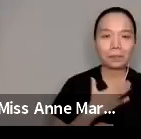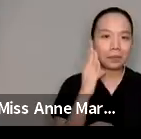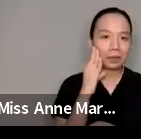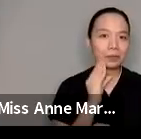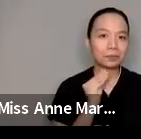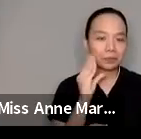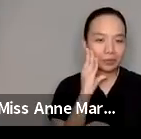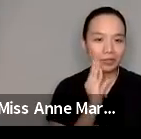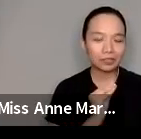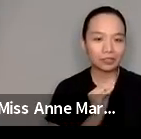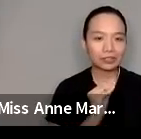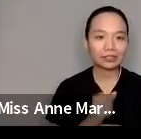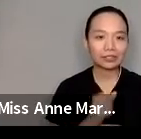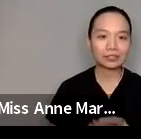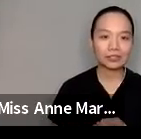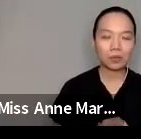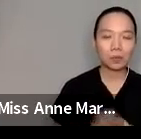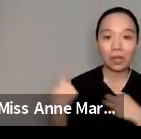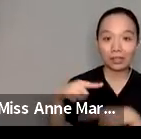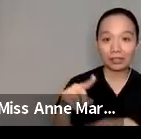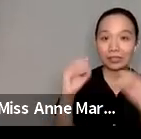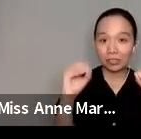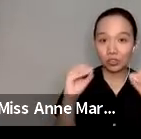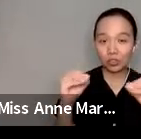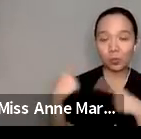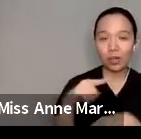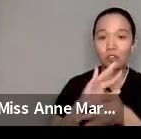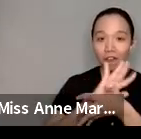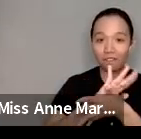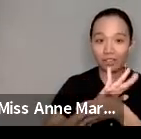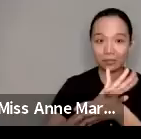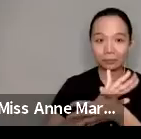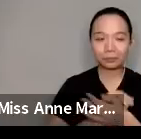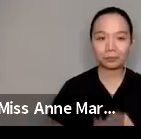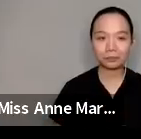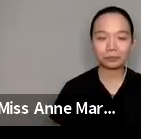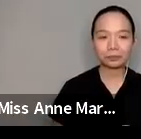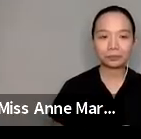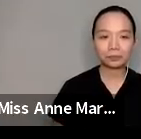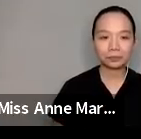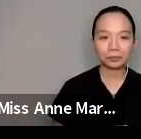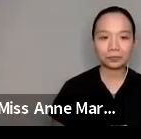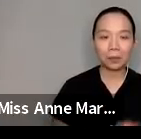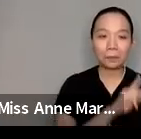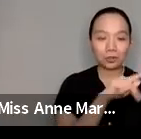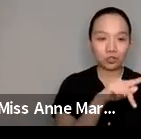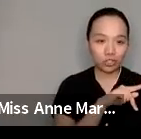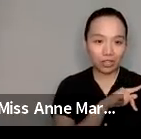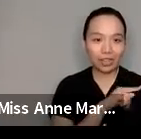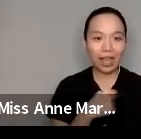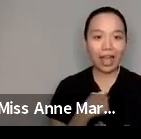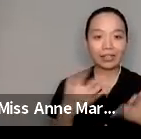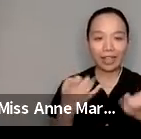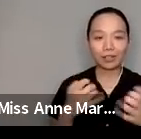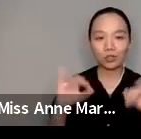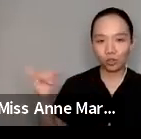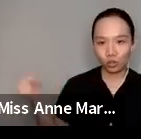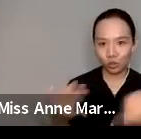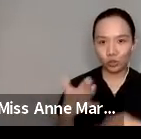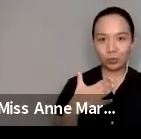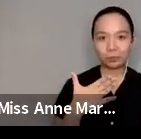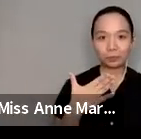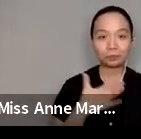and impressions while teaching during the COVID-19 pandemic. Firstly, I would like to introduce